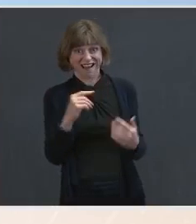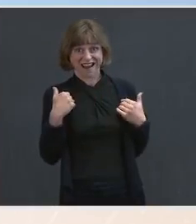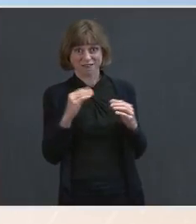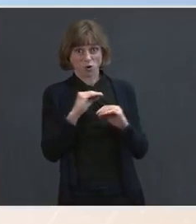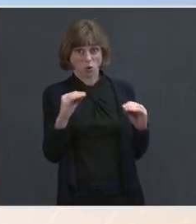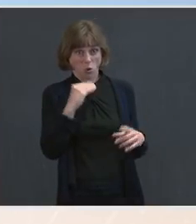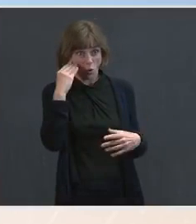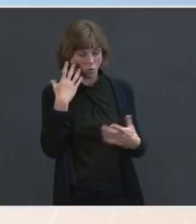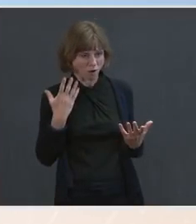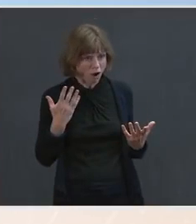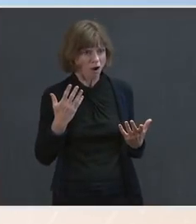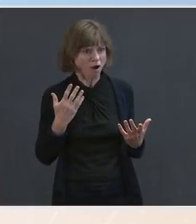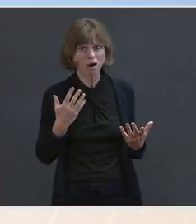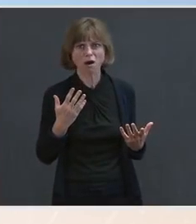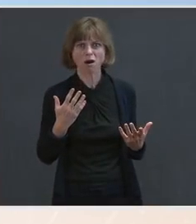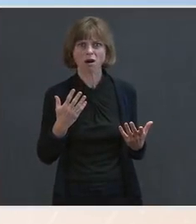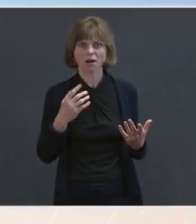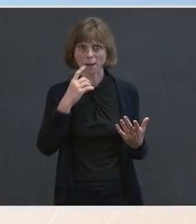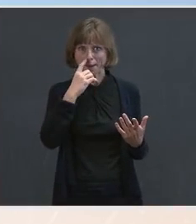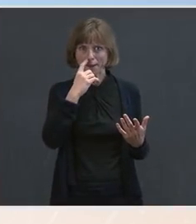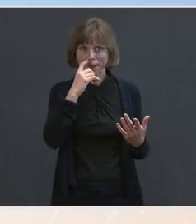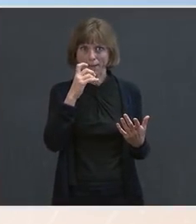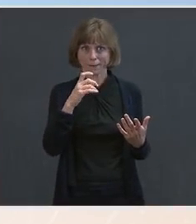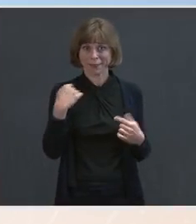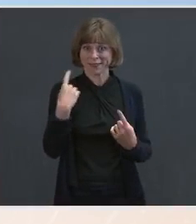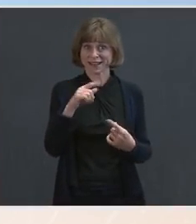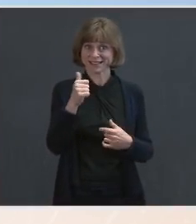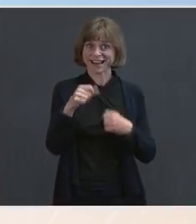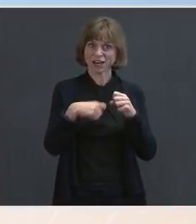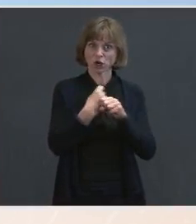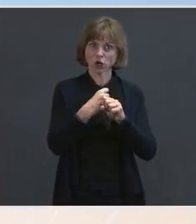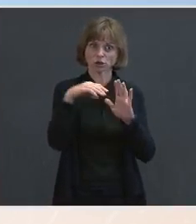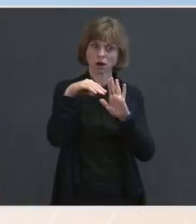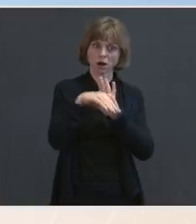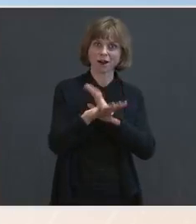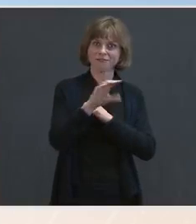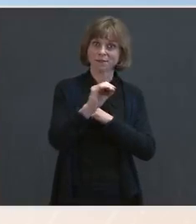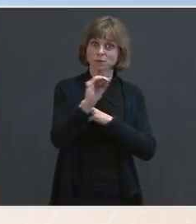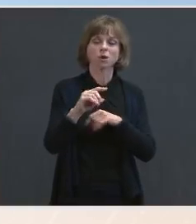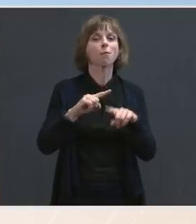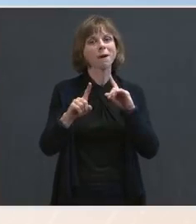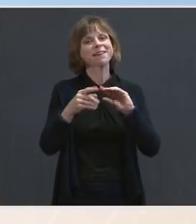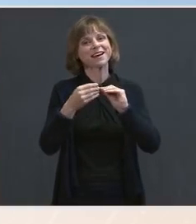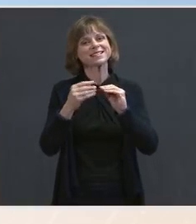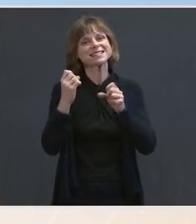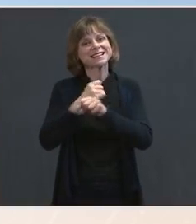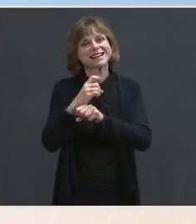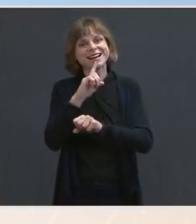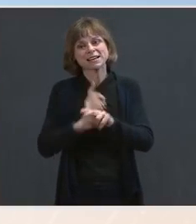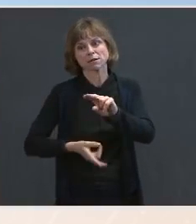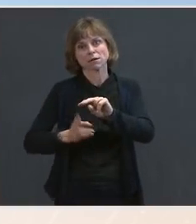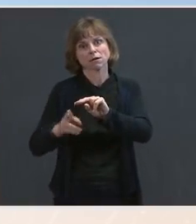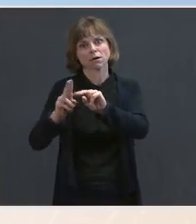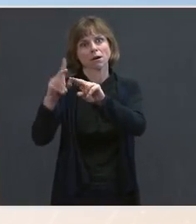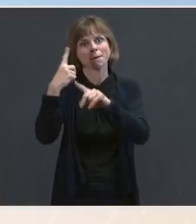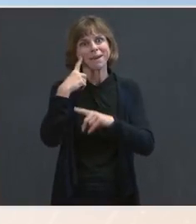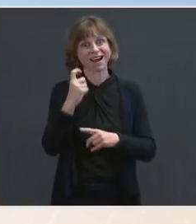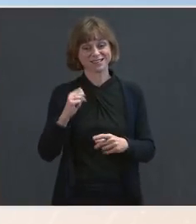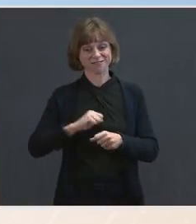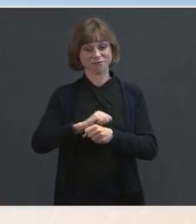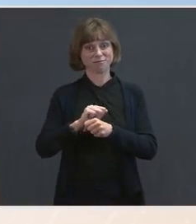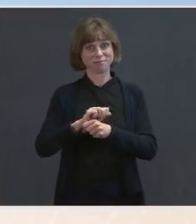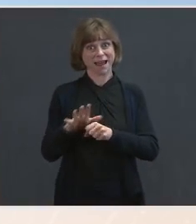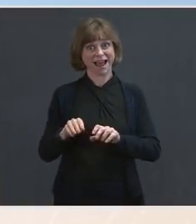years, down 50% on those numbers, but they're creeping back up as a result of the pandemic. And 50%, while progress,